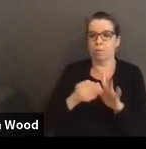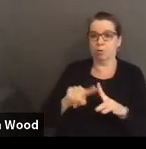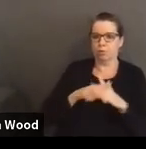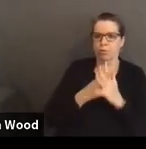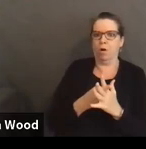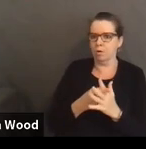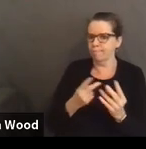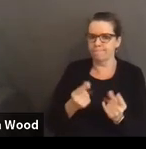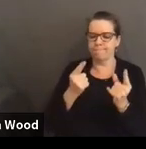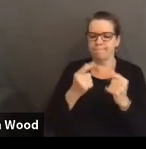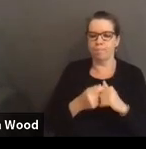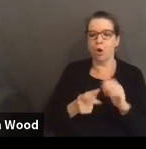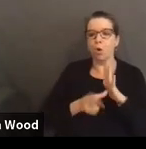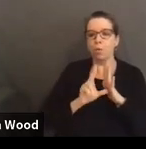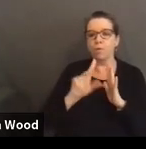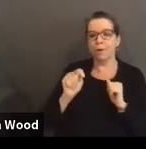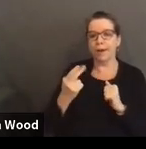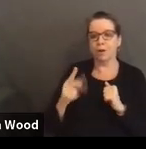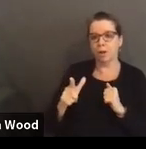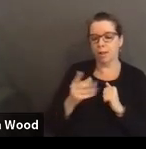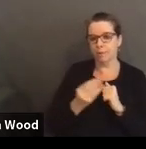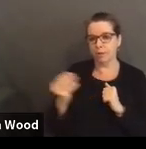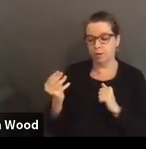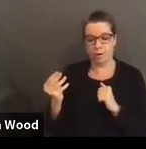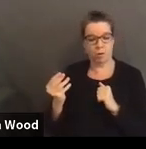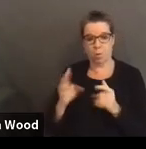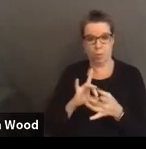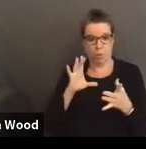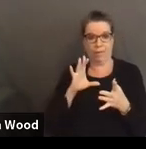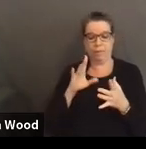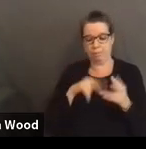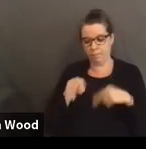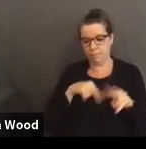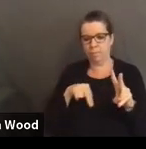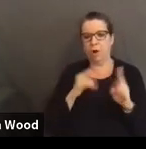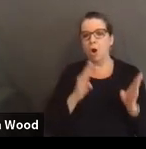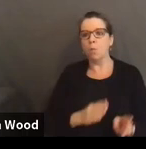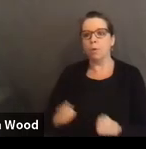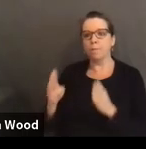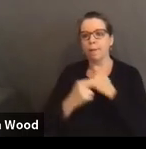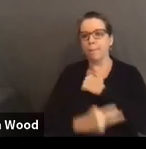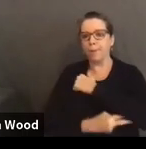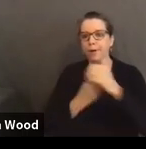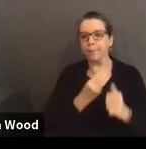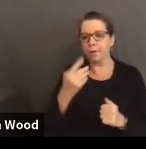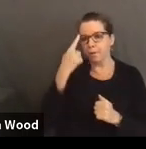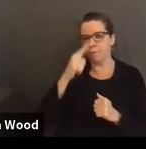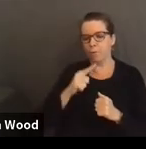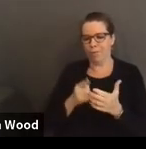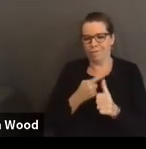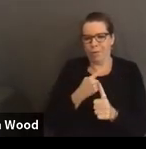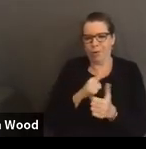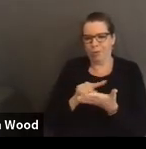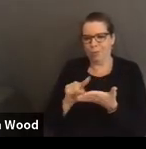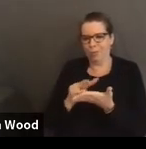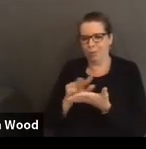would review the THL materials as soon as they're released, prepare bridge materials for the early weeks of school,